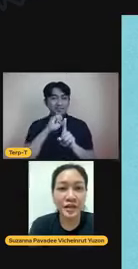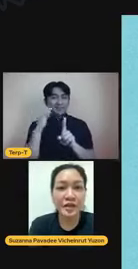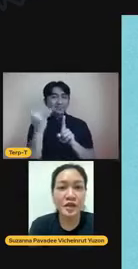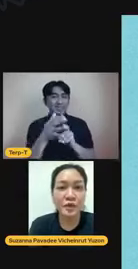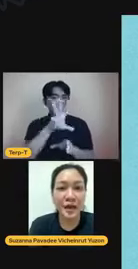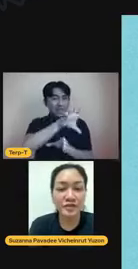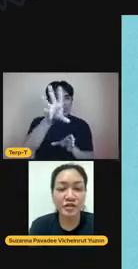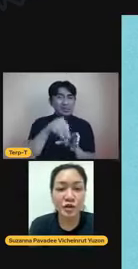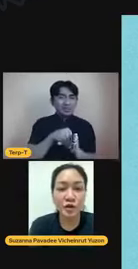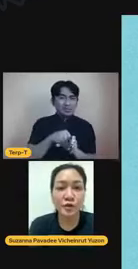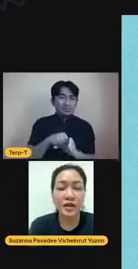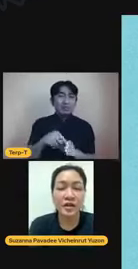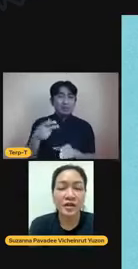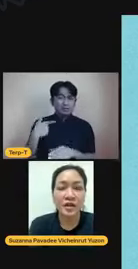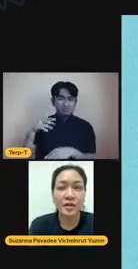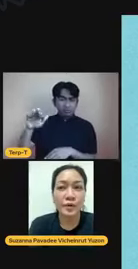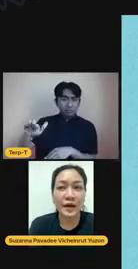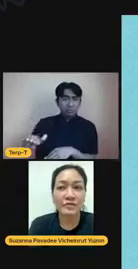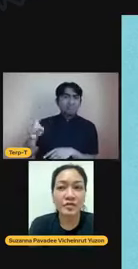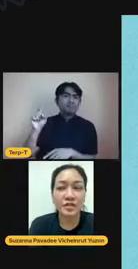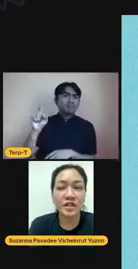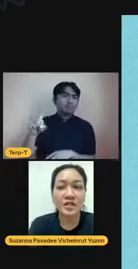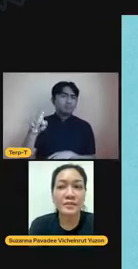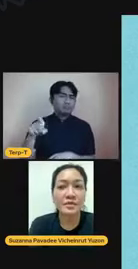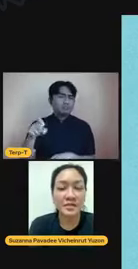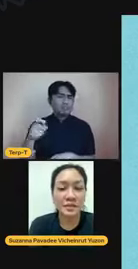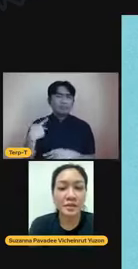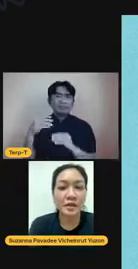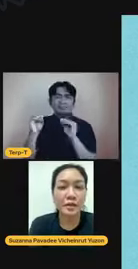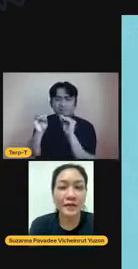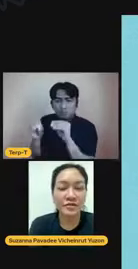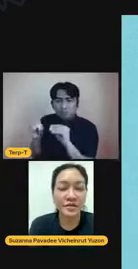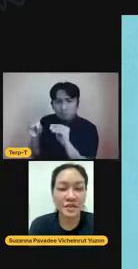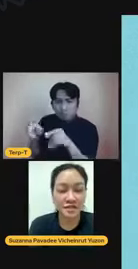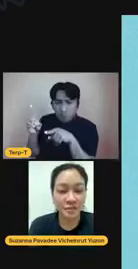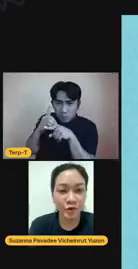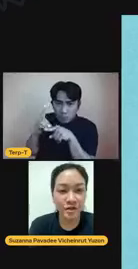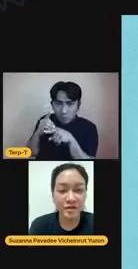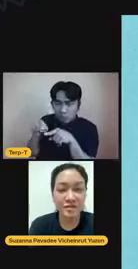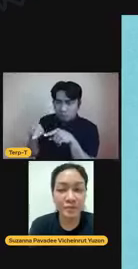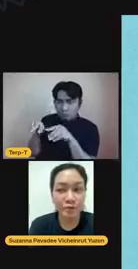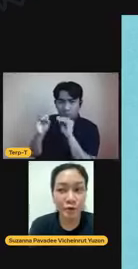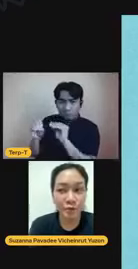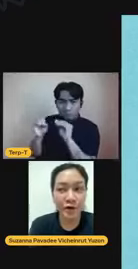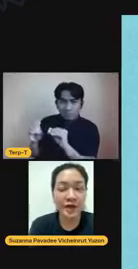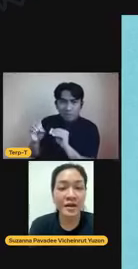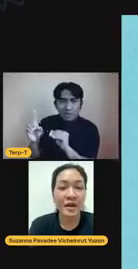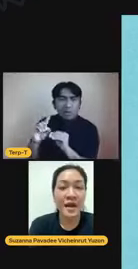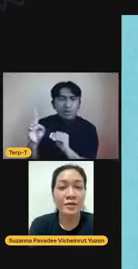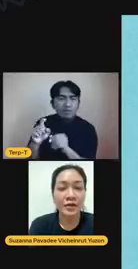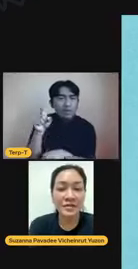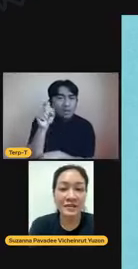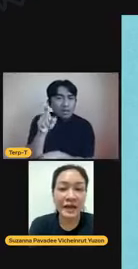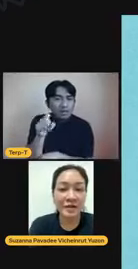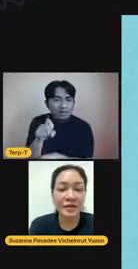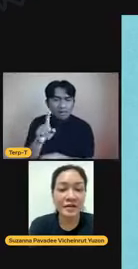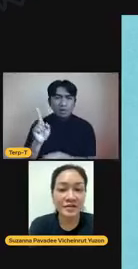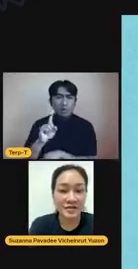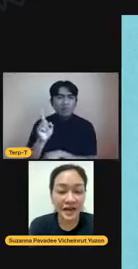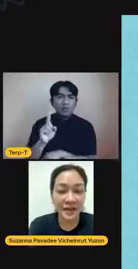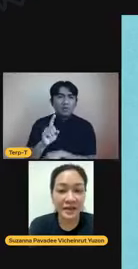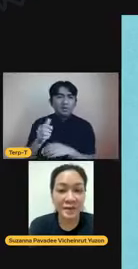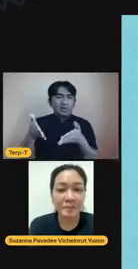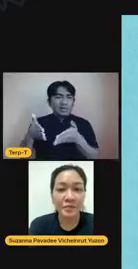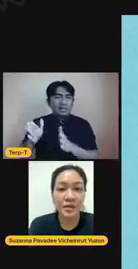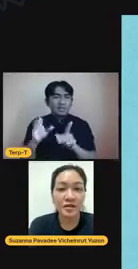to do that, you would have to go, you would have to teach them discipline. You have to teach them what is appropriate and what is allowed in